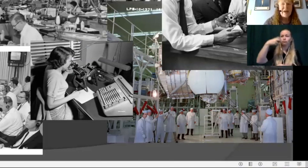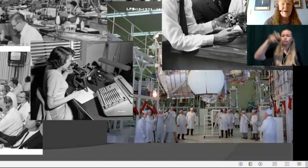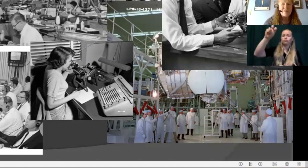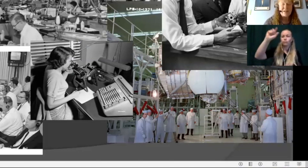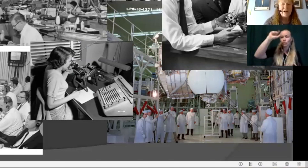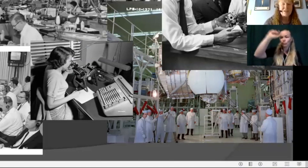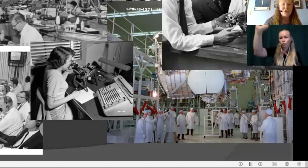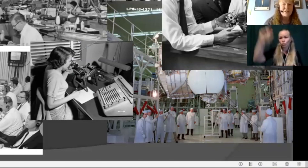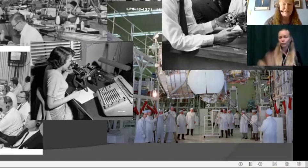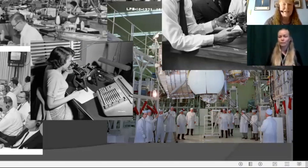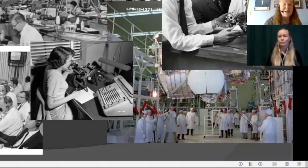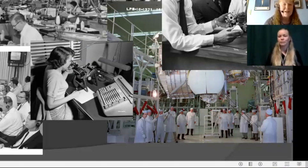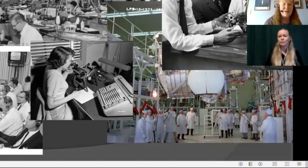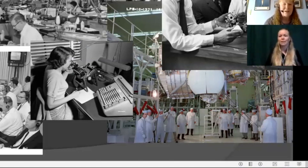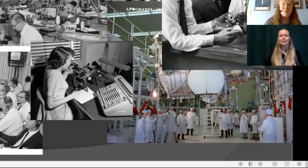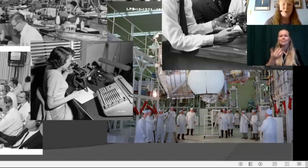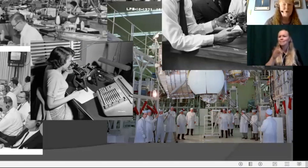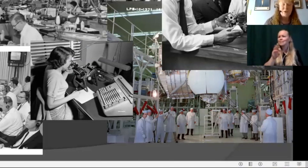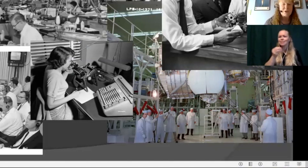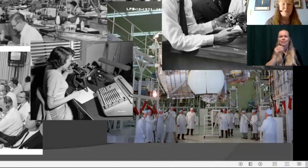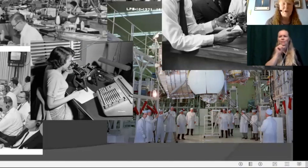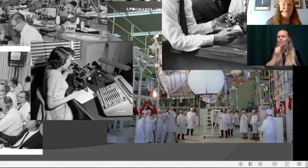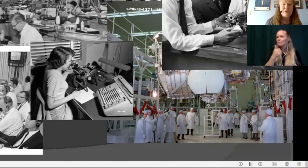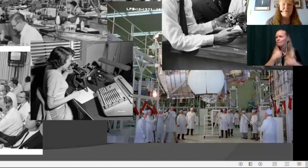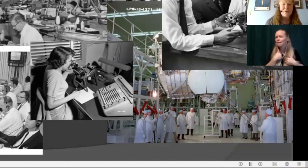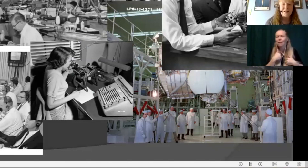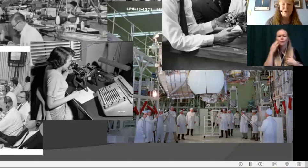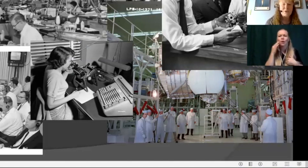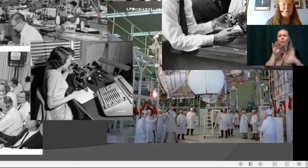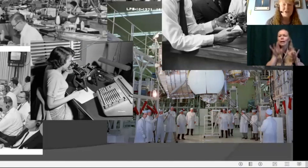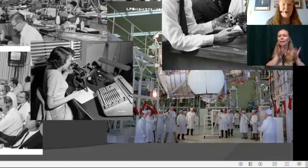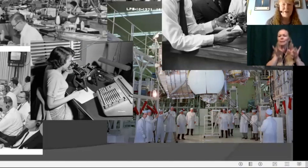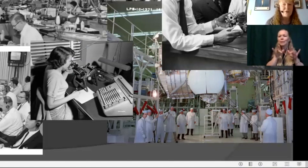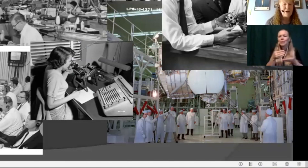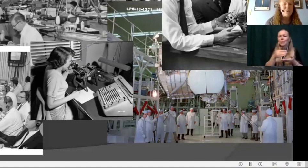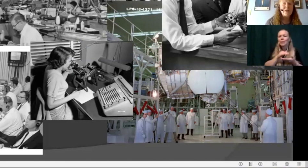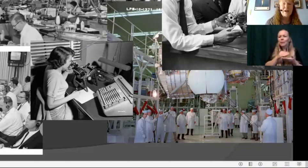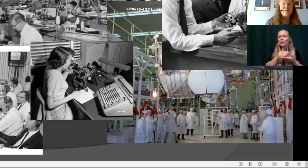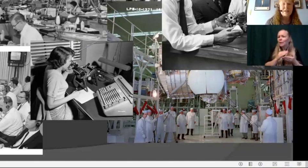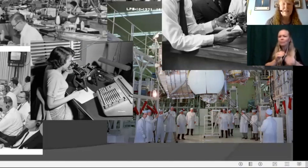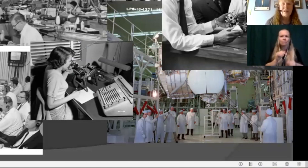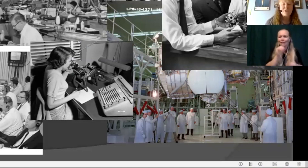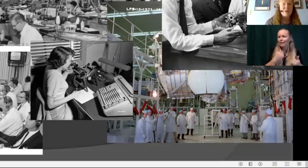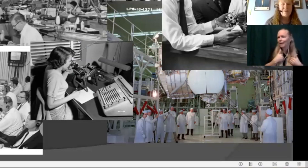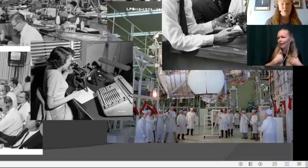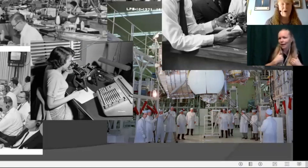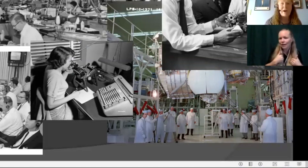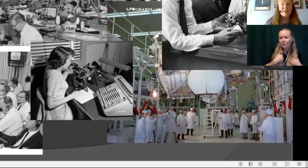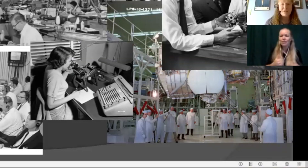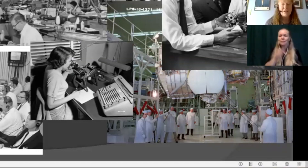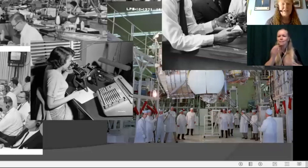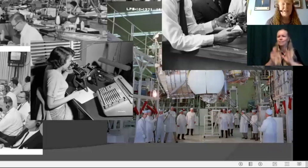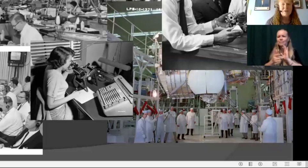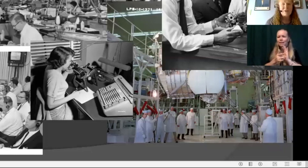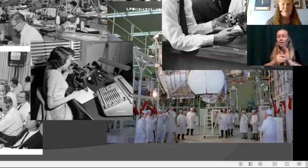didn't have technologies like computers that were small enough to fit into a spacecraft. We didn't have the technology, we didn't have the